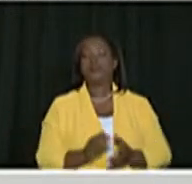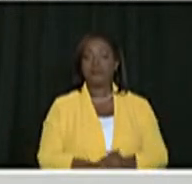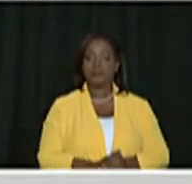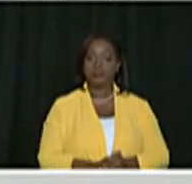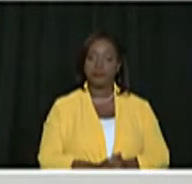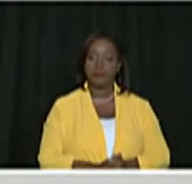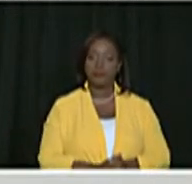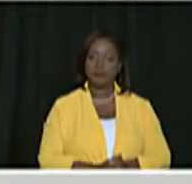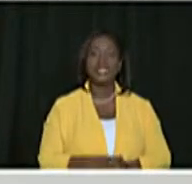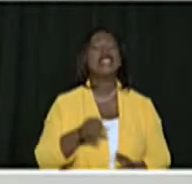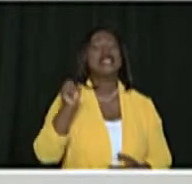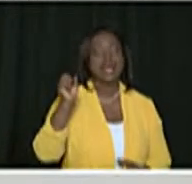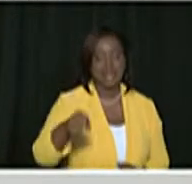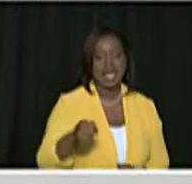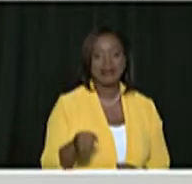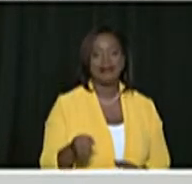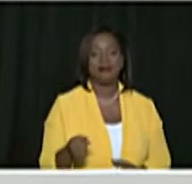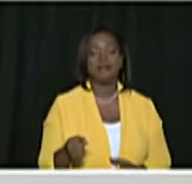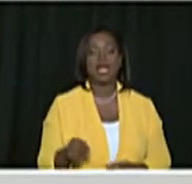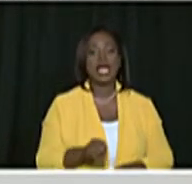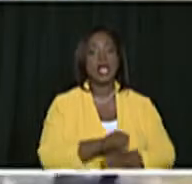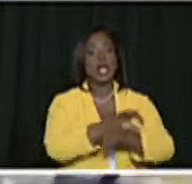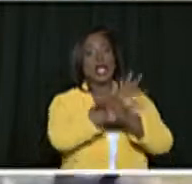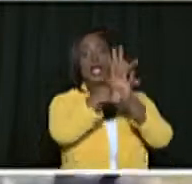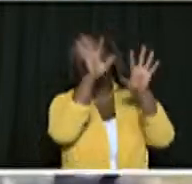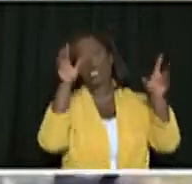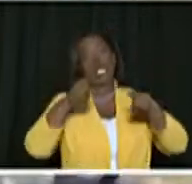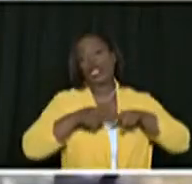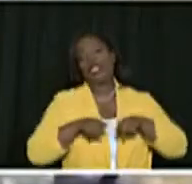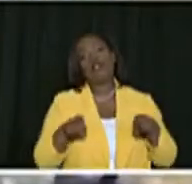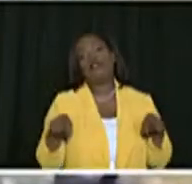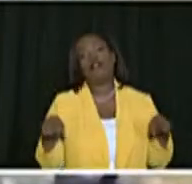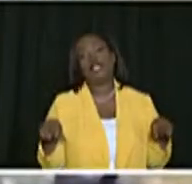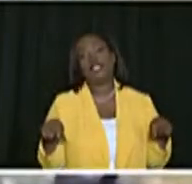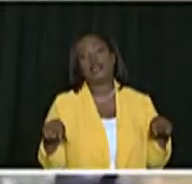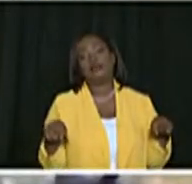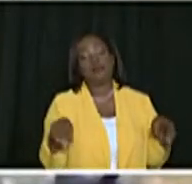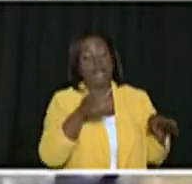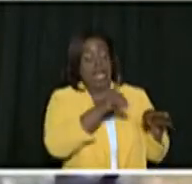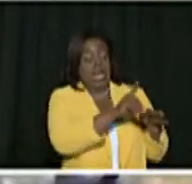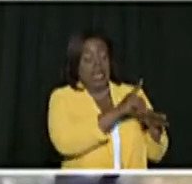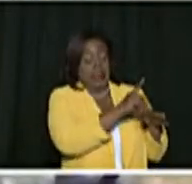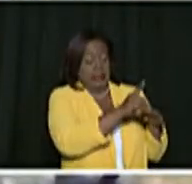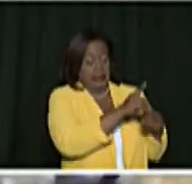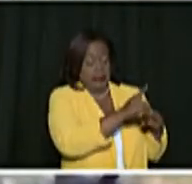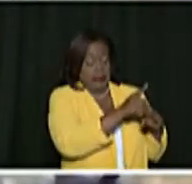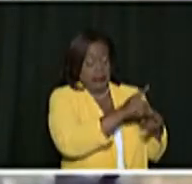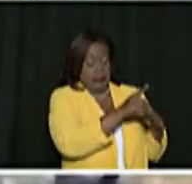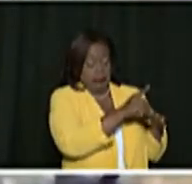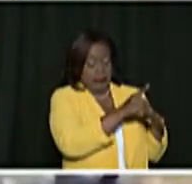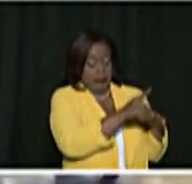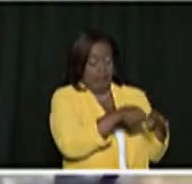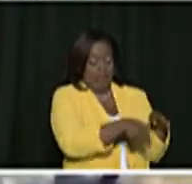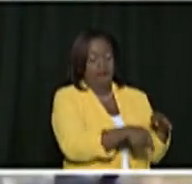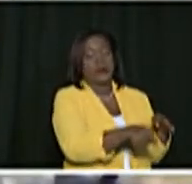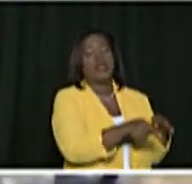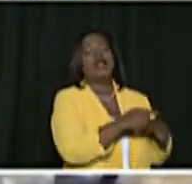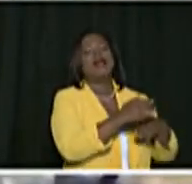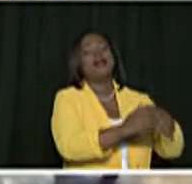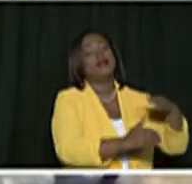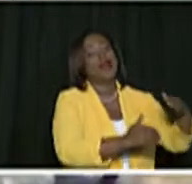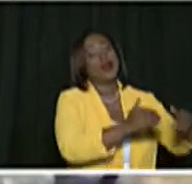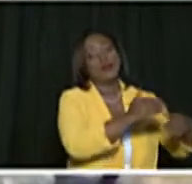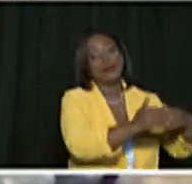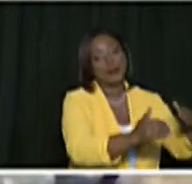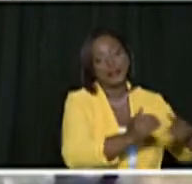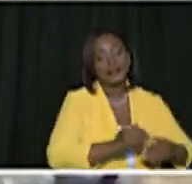course, Dervon, there's a clear distinction. For us, discipline is a process. Discipline is